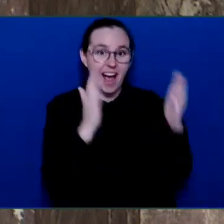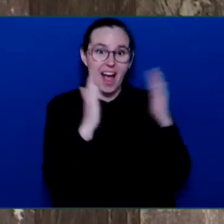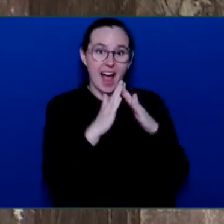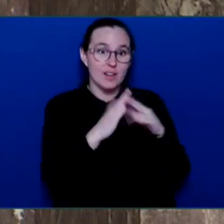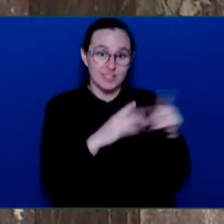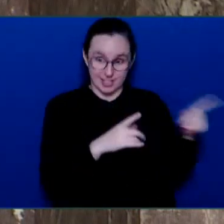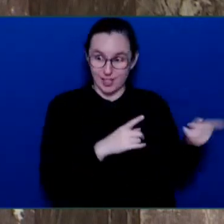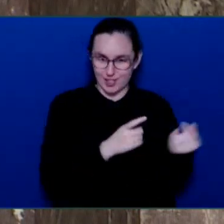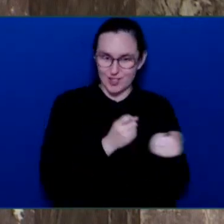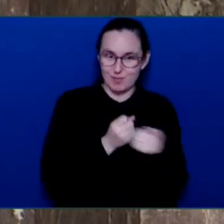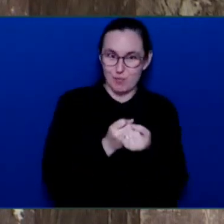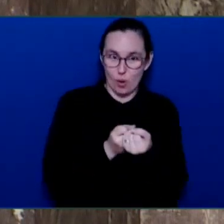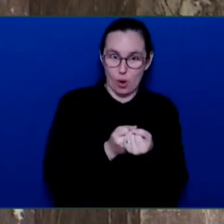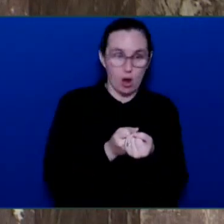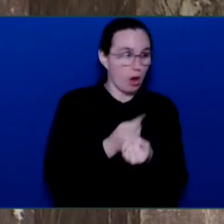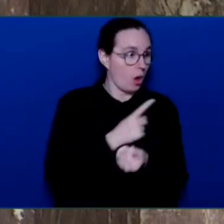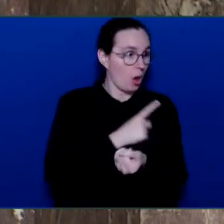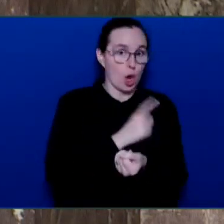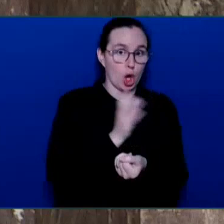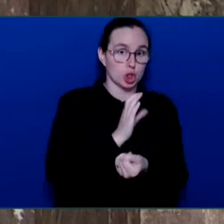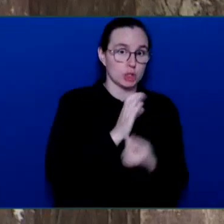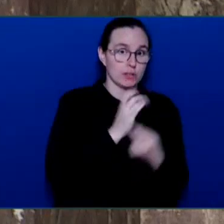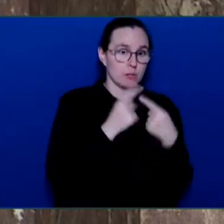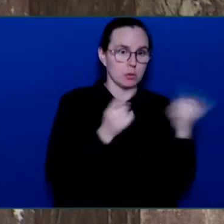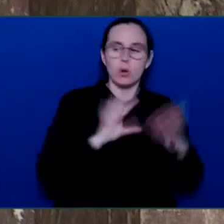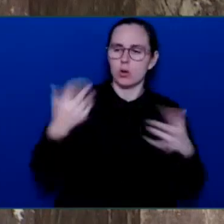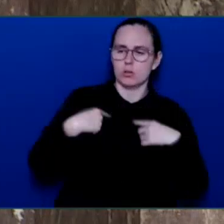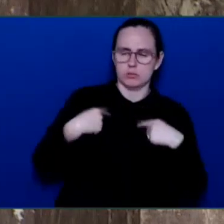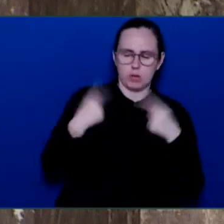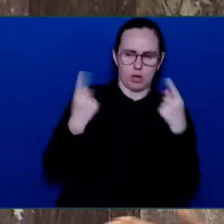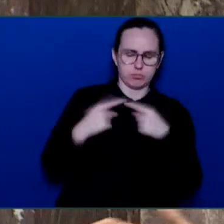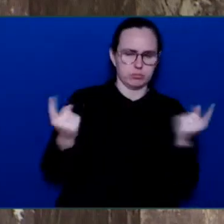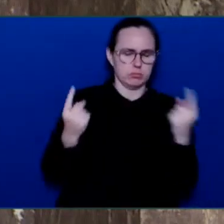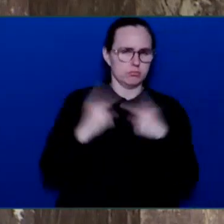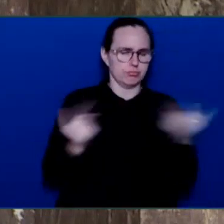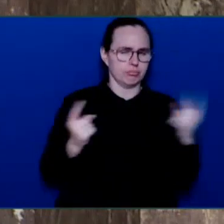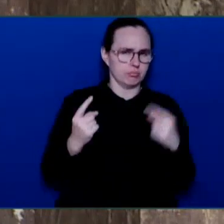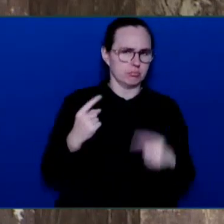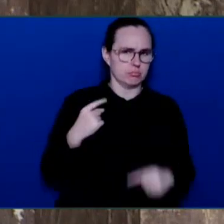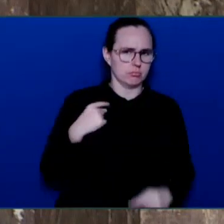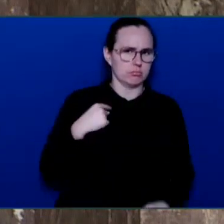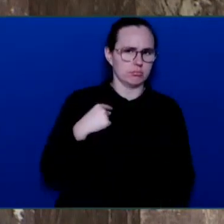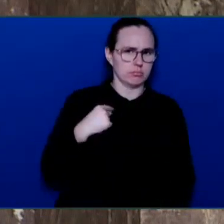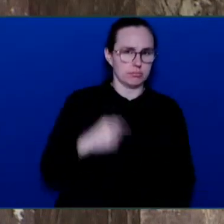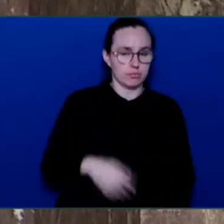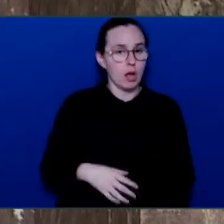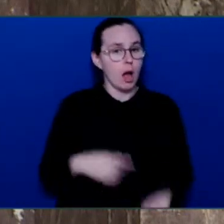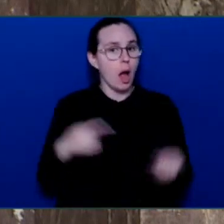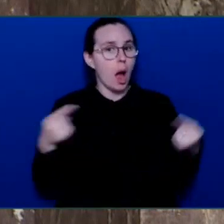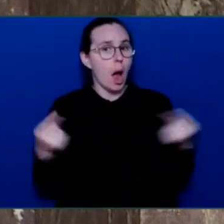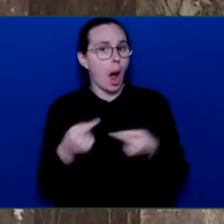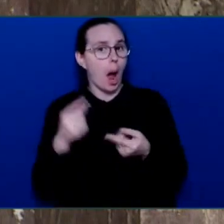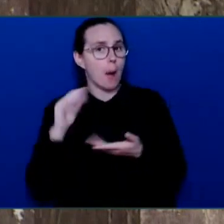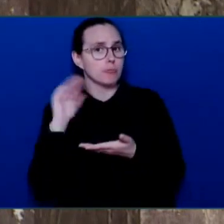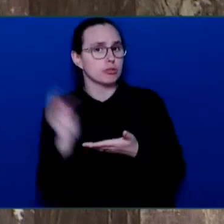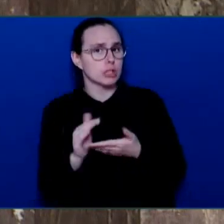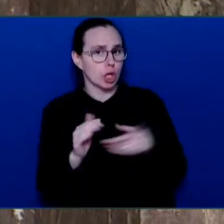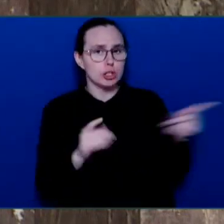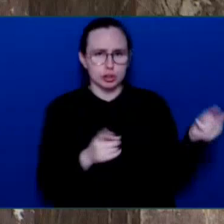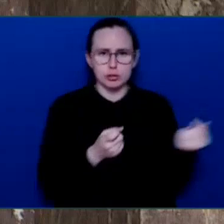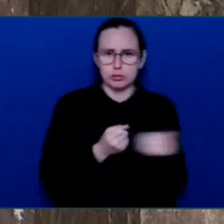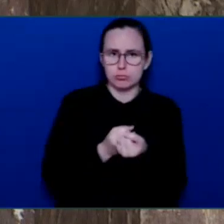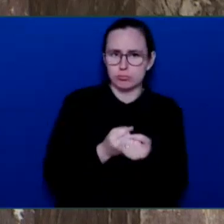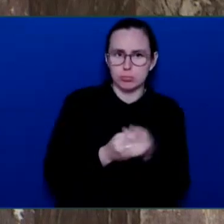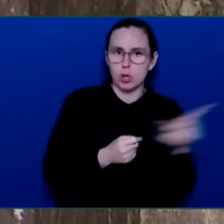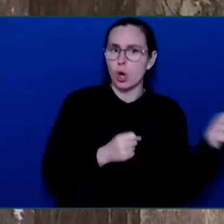their tune, Honourable Speaker. When we talk about harm reduction, they said they supported it. BC Conservatives switch their position. They switch their position. Honourable